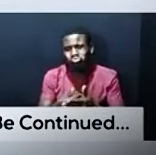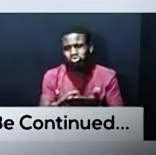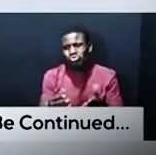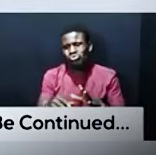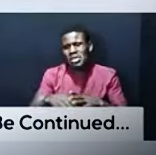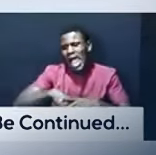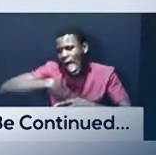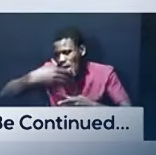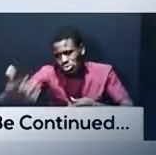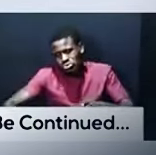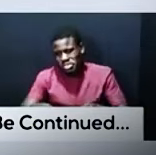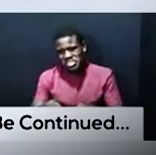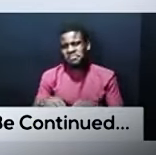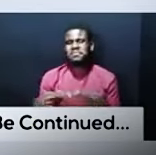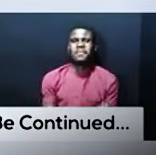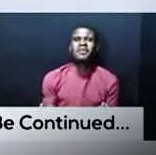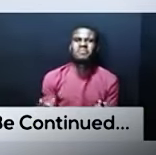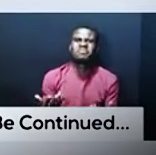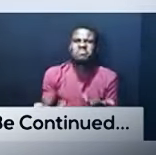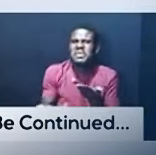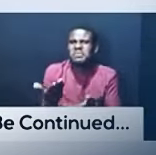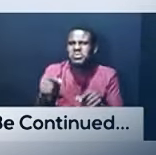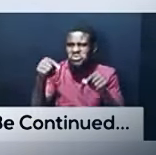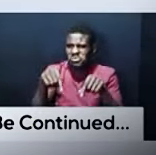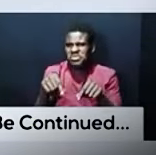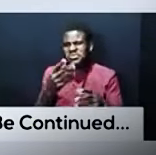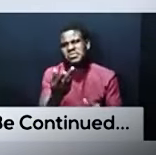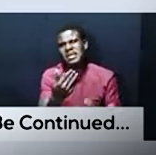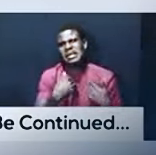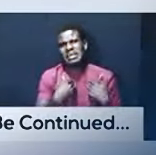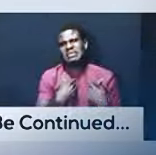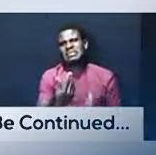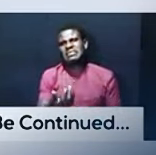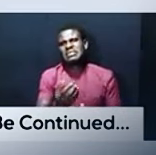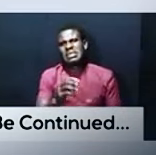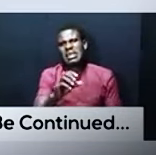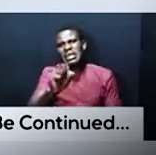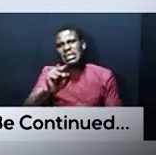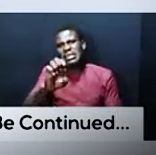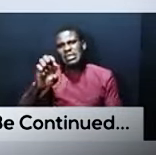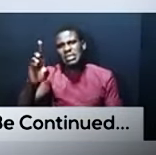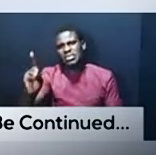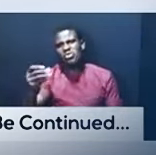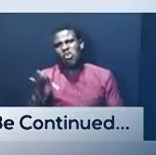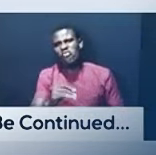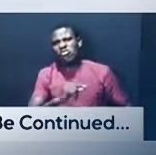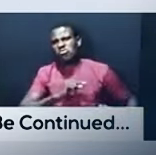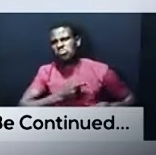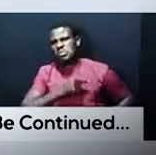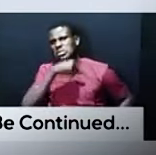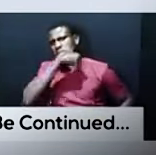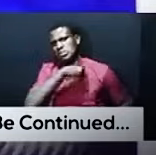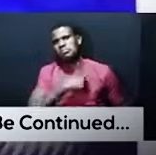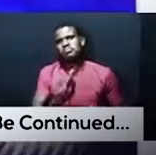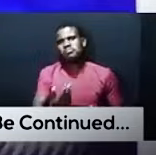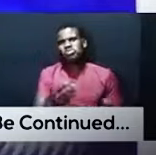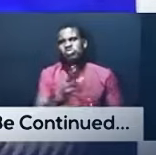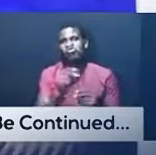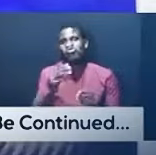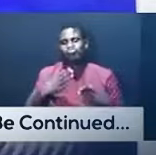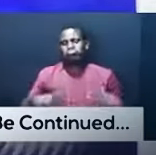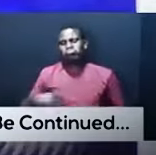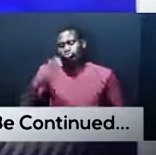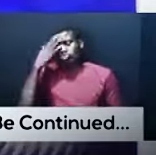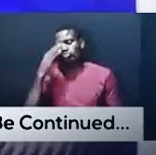So today you may be having some seeds of resentment. You may think that nobody knows. It is just little. But the fact